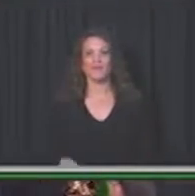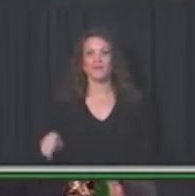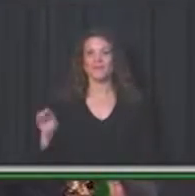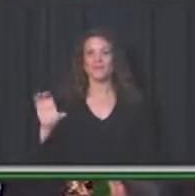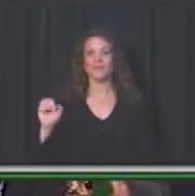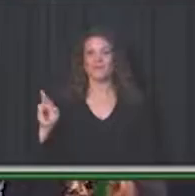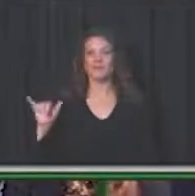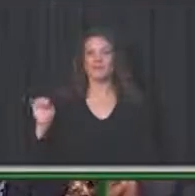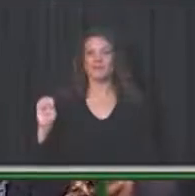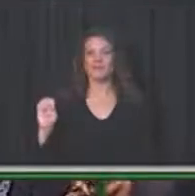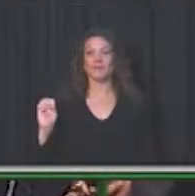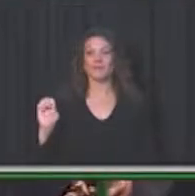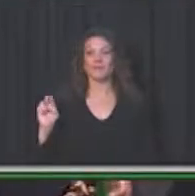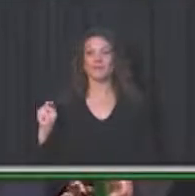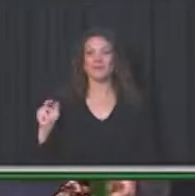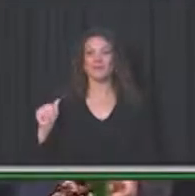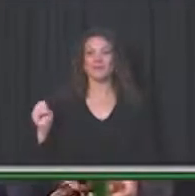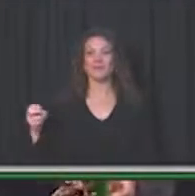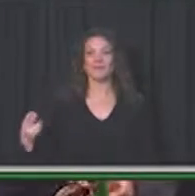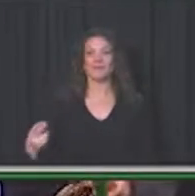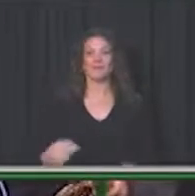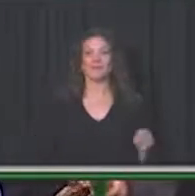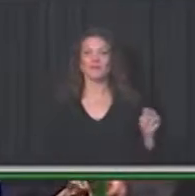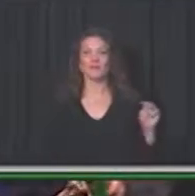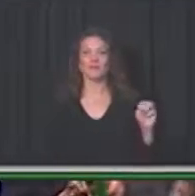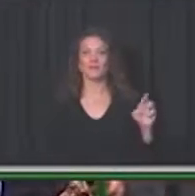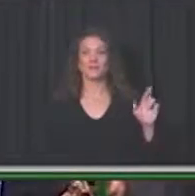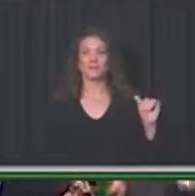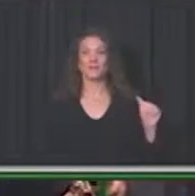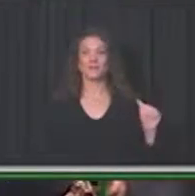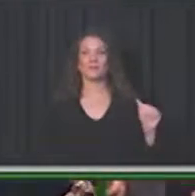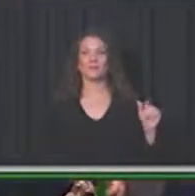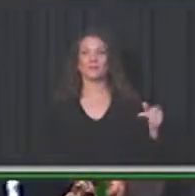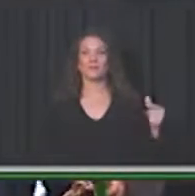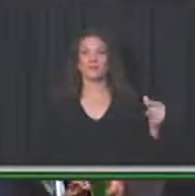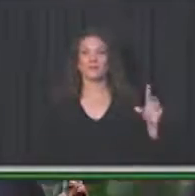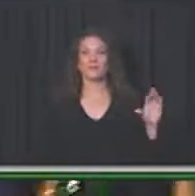Carrie Adele Nash. Marsha Louise Rouse.